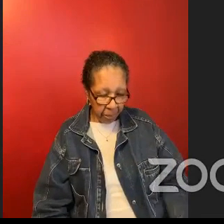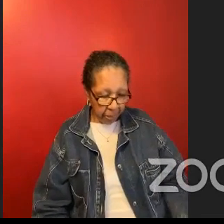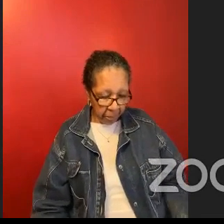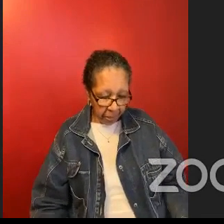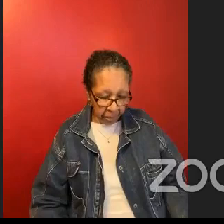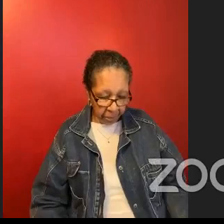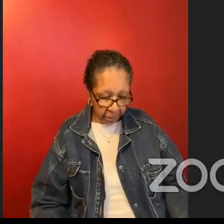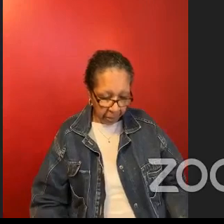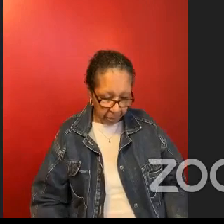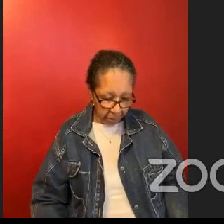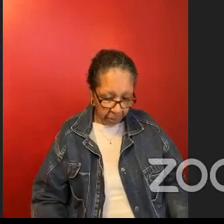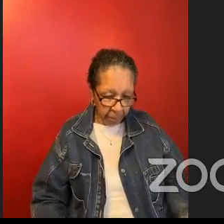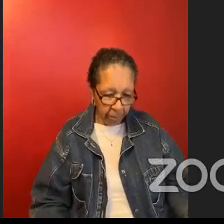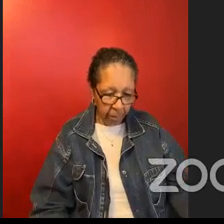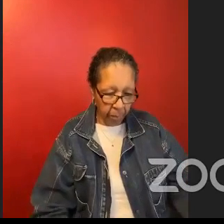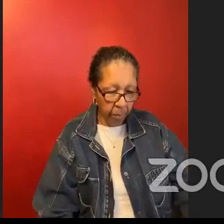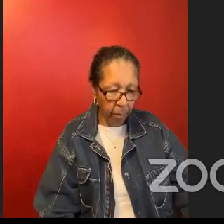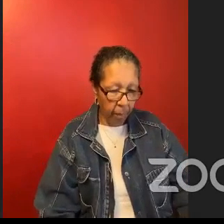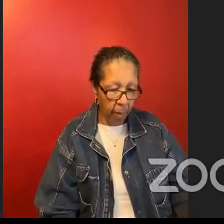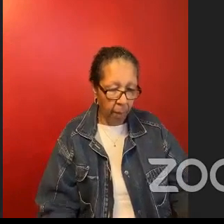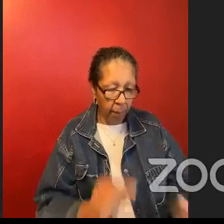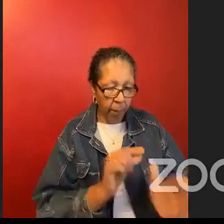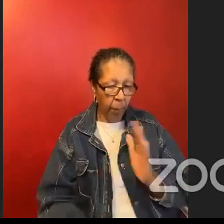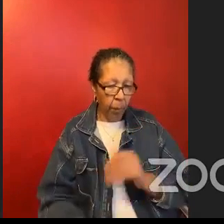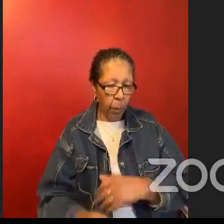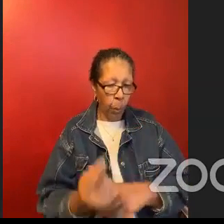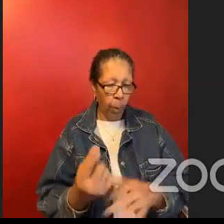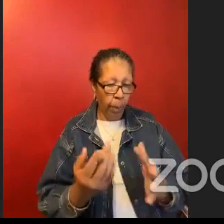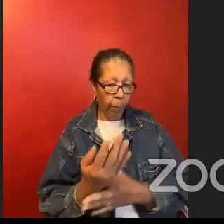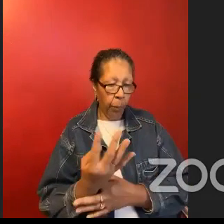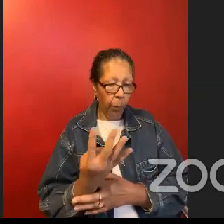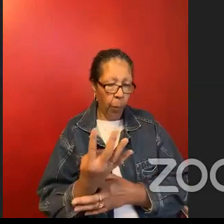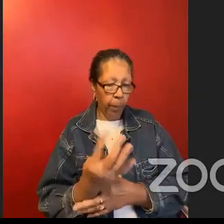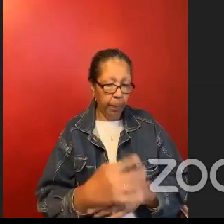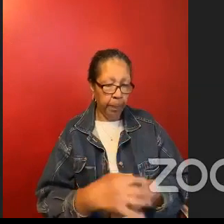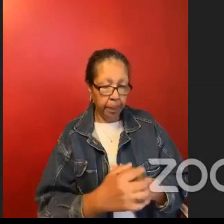of God, verses 1-4.